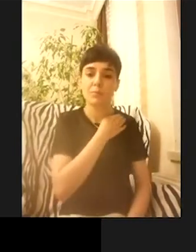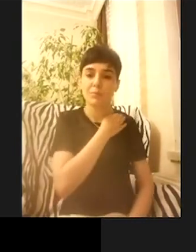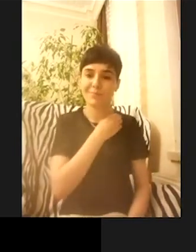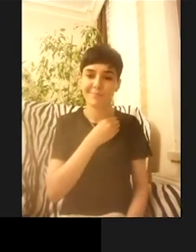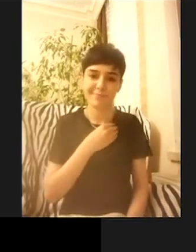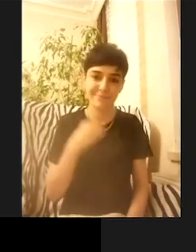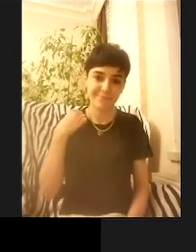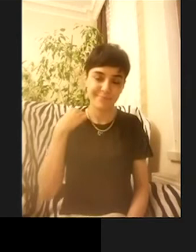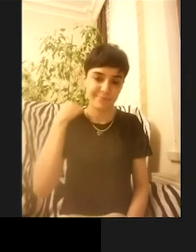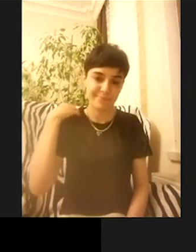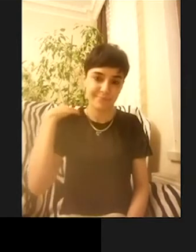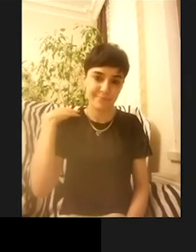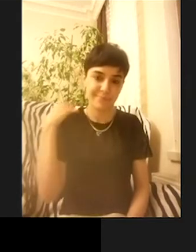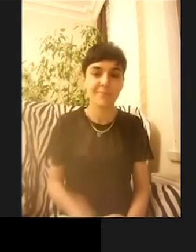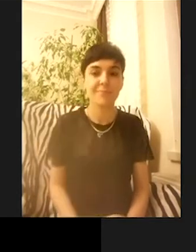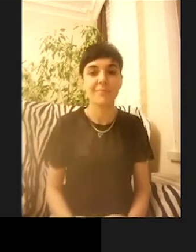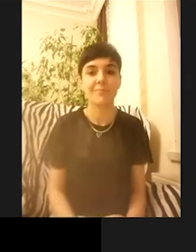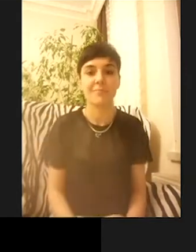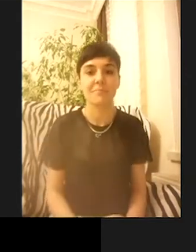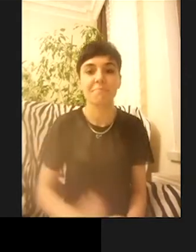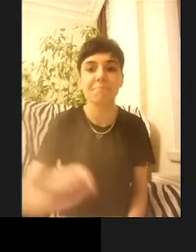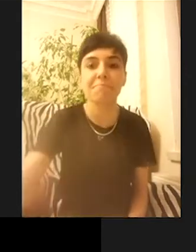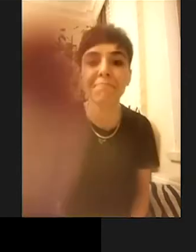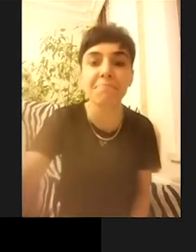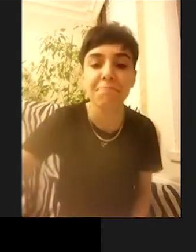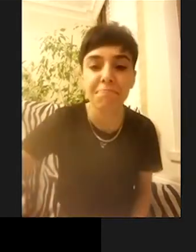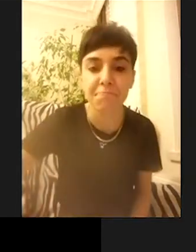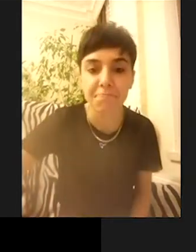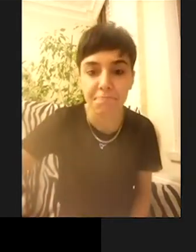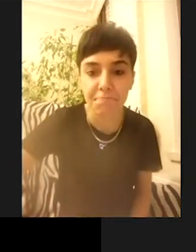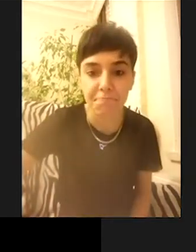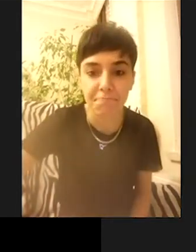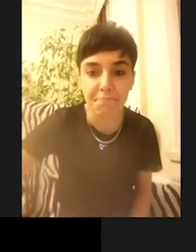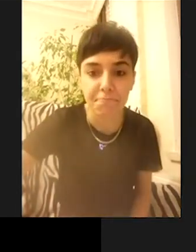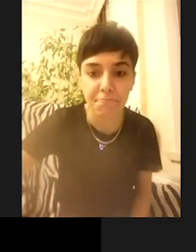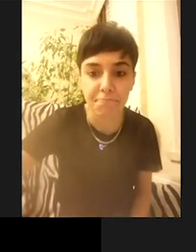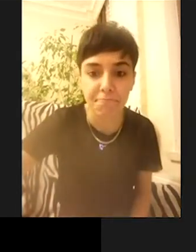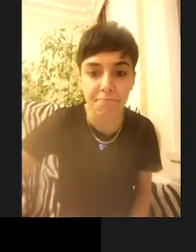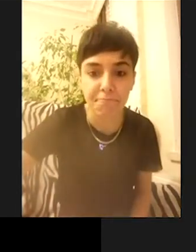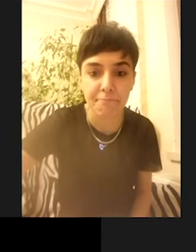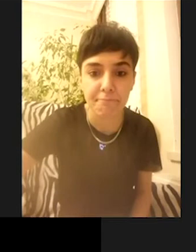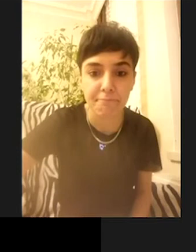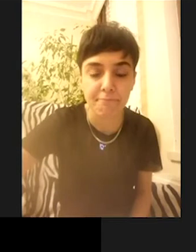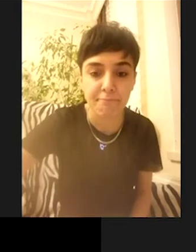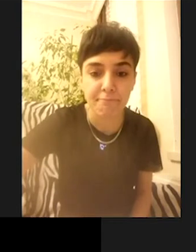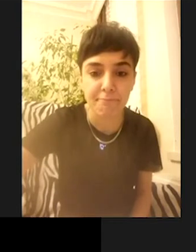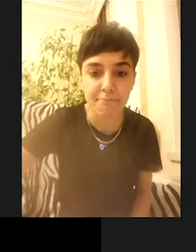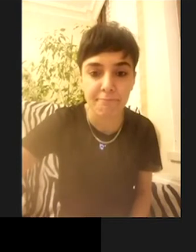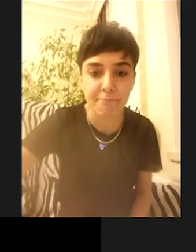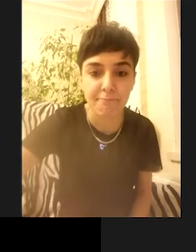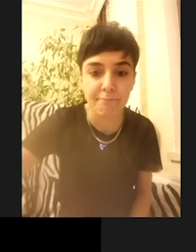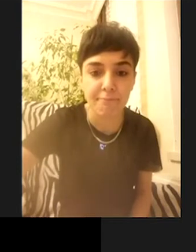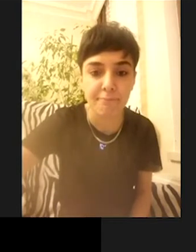those around you, of course, are implementing this criticism in Pride organizing? Yeah,